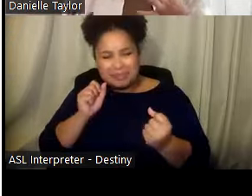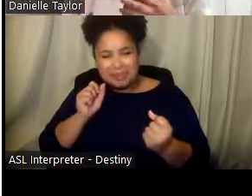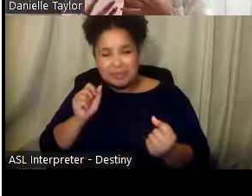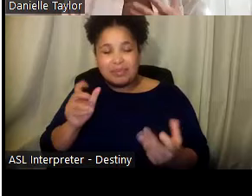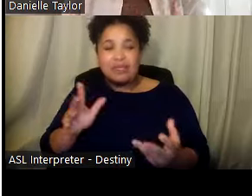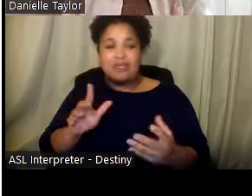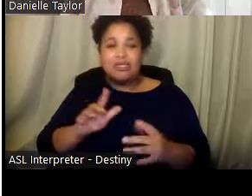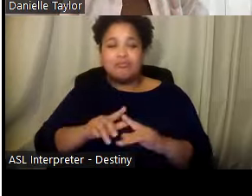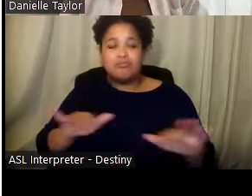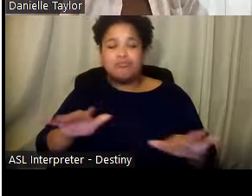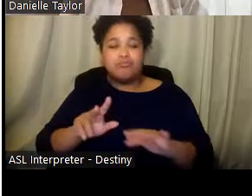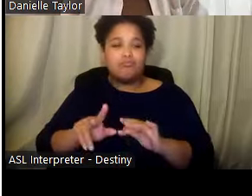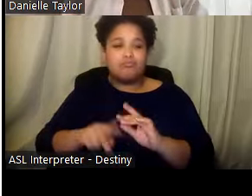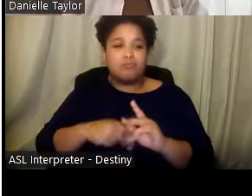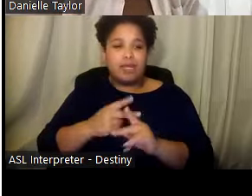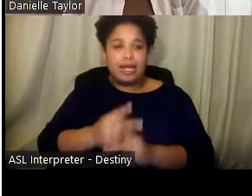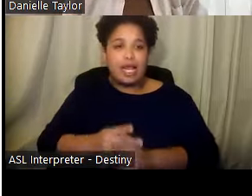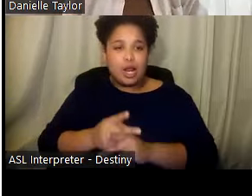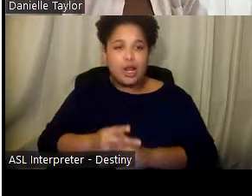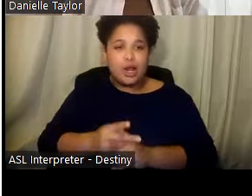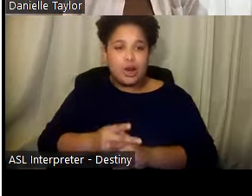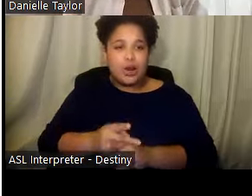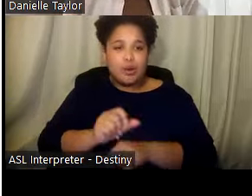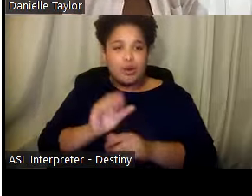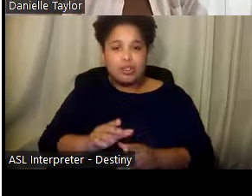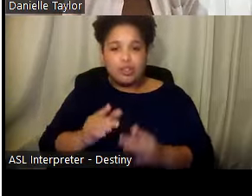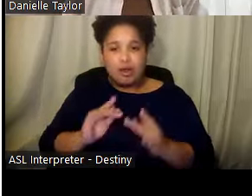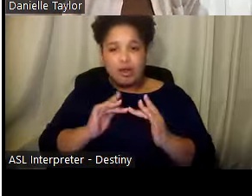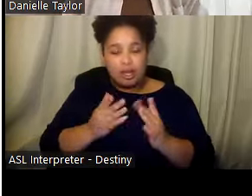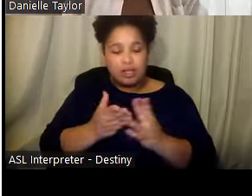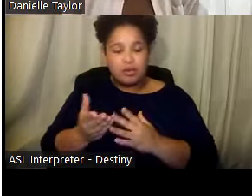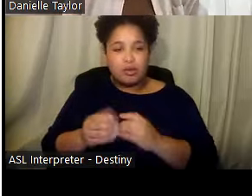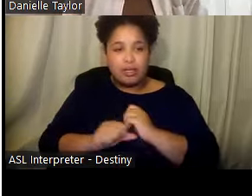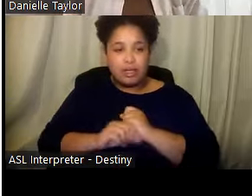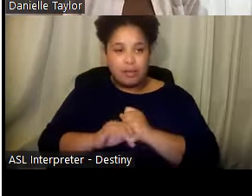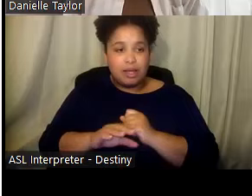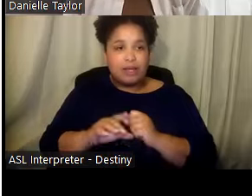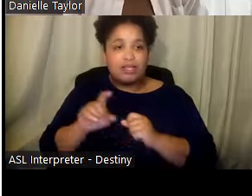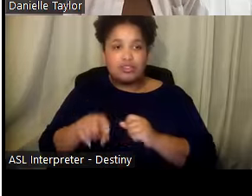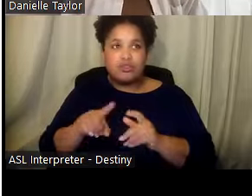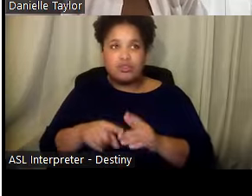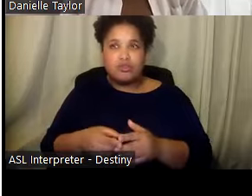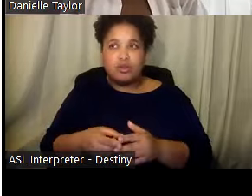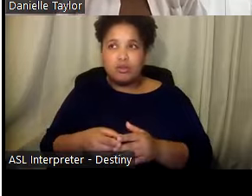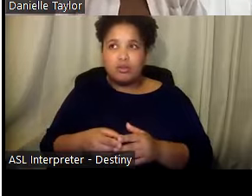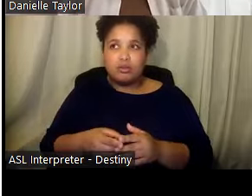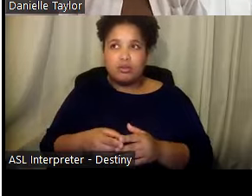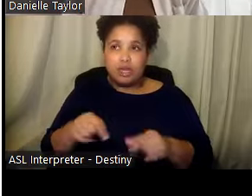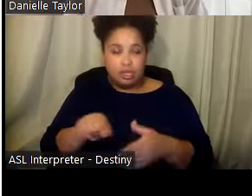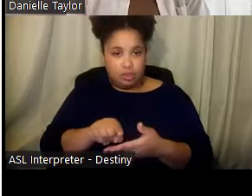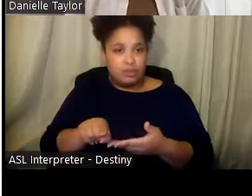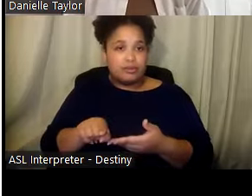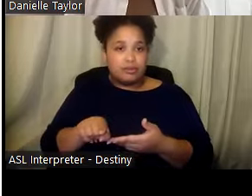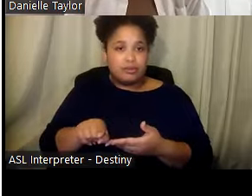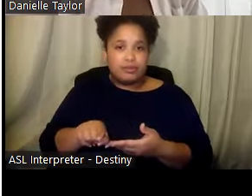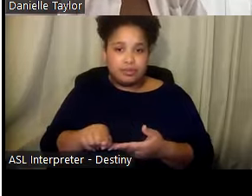they will be doing kind of targeted marketing via online ads through a campaign. And that should start sometime this week, actually,